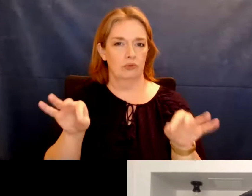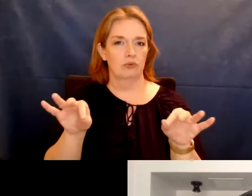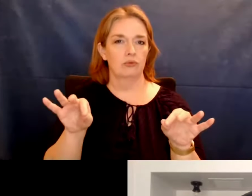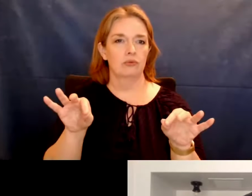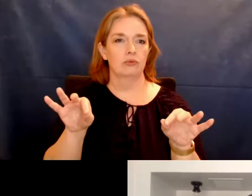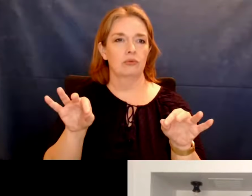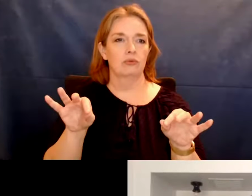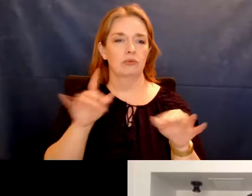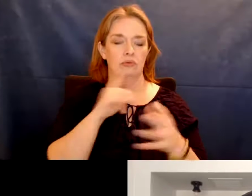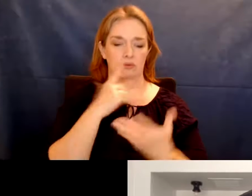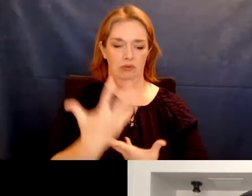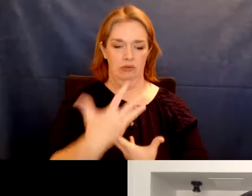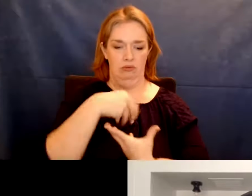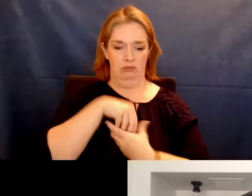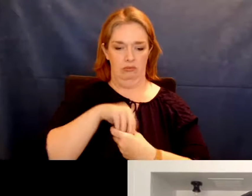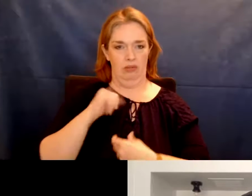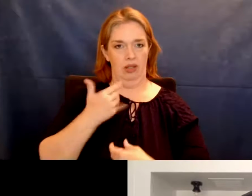groomed me.